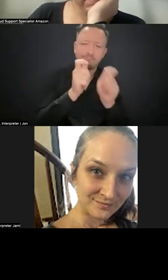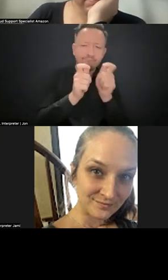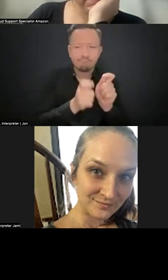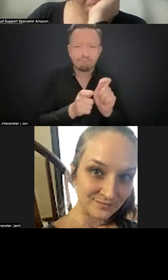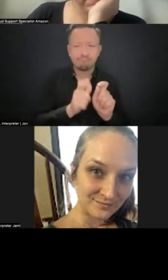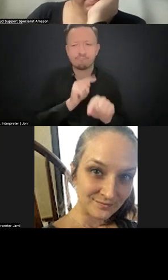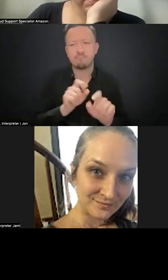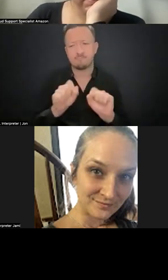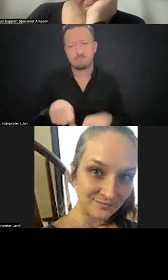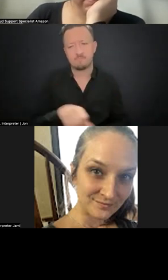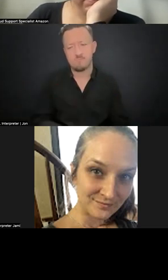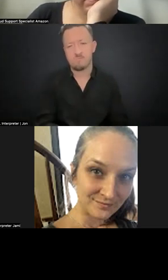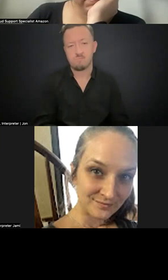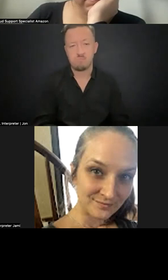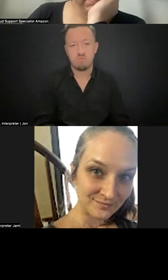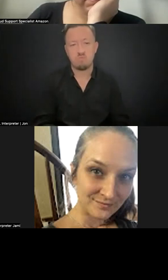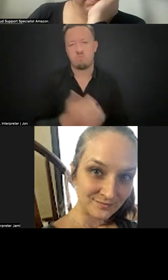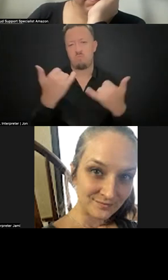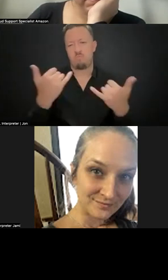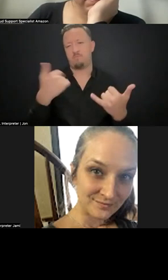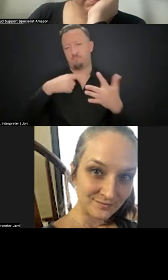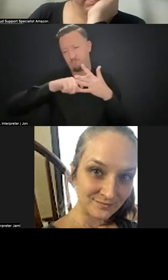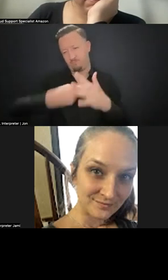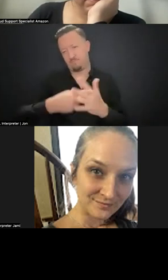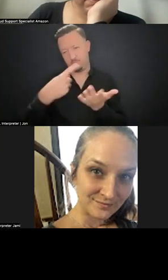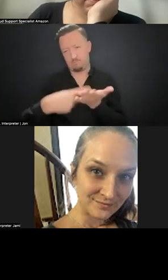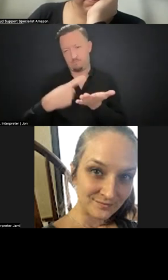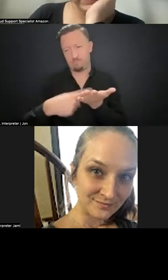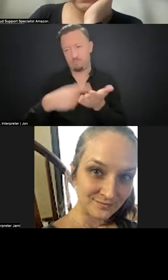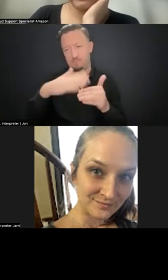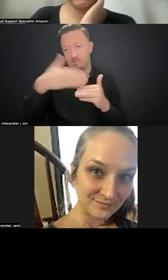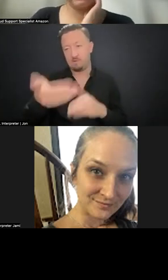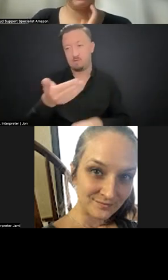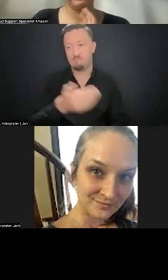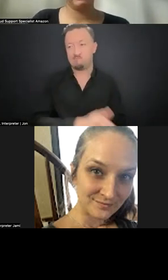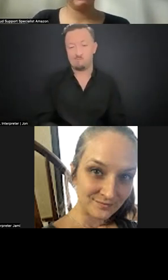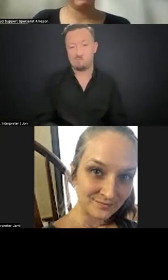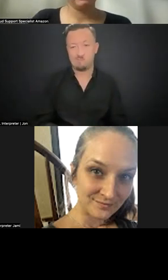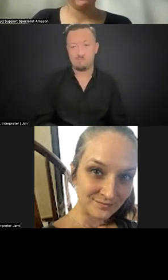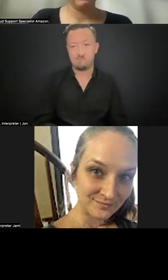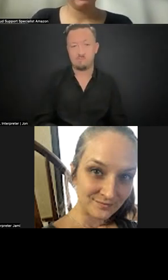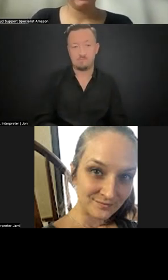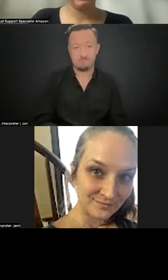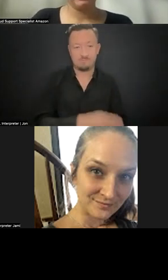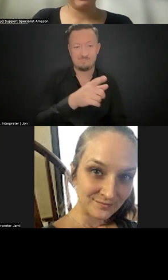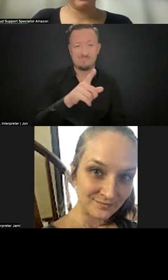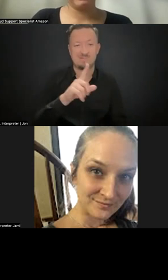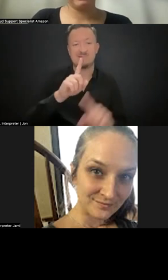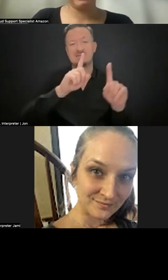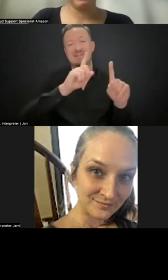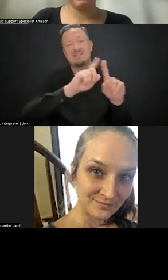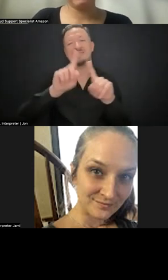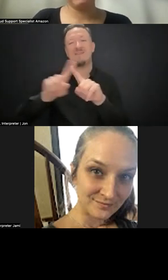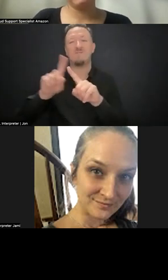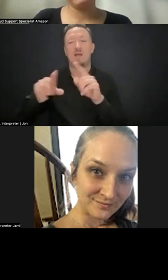All right, so I'm going to start the discussion of the next section, which is different cloud computing